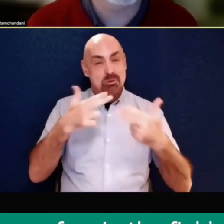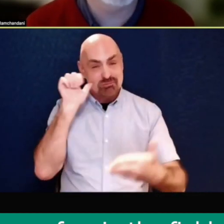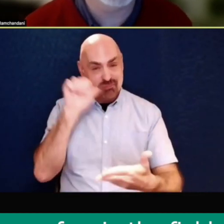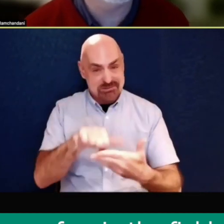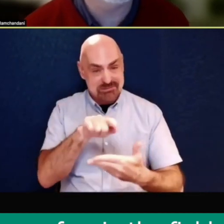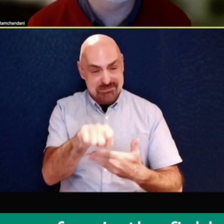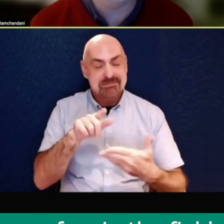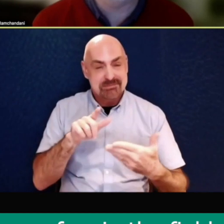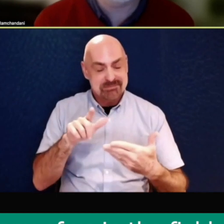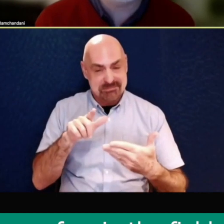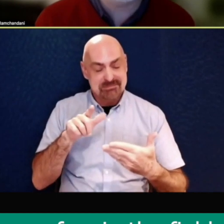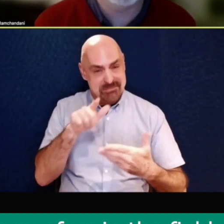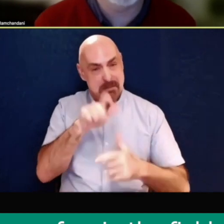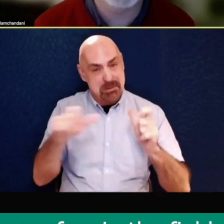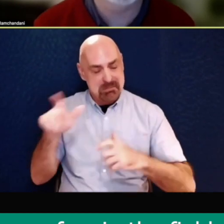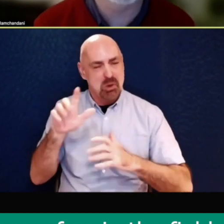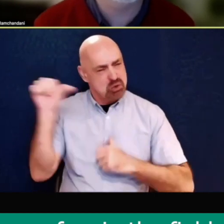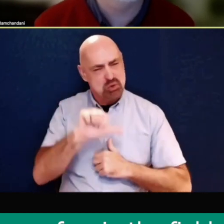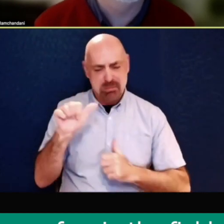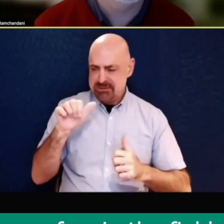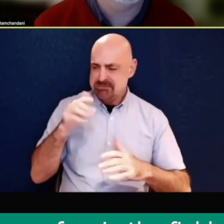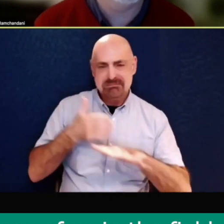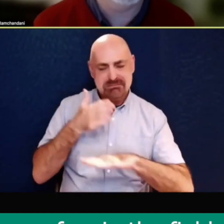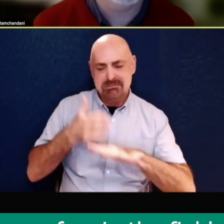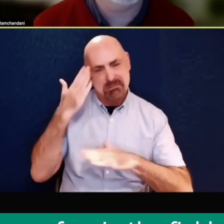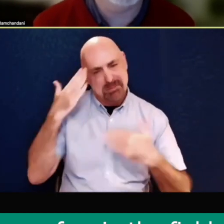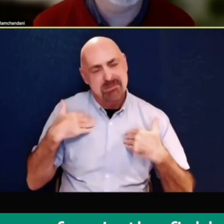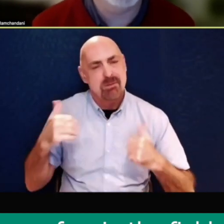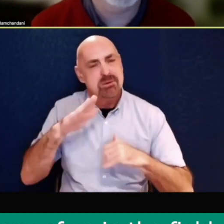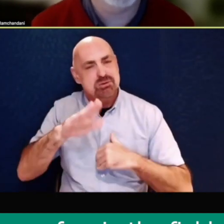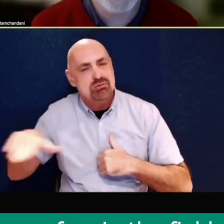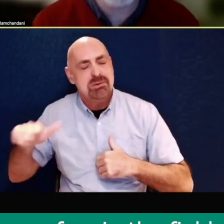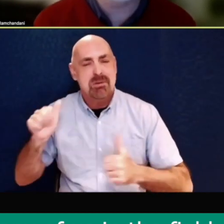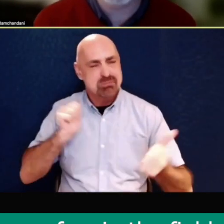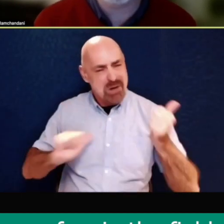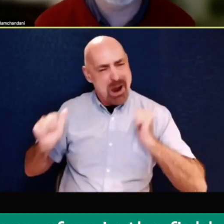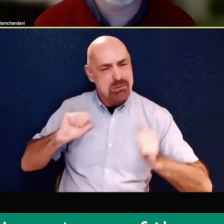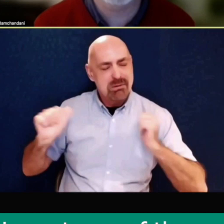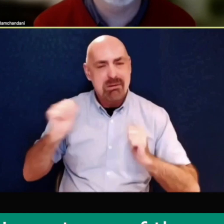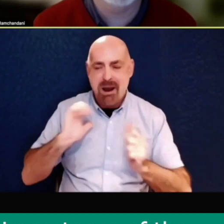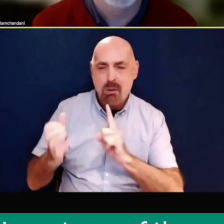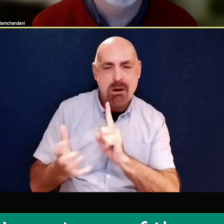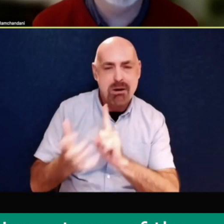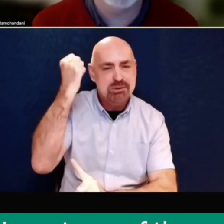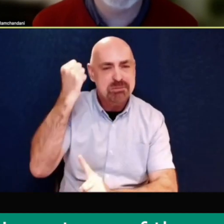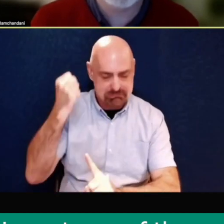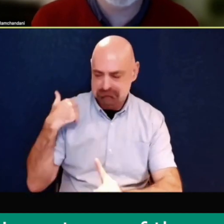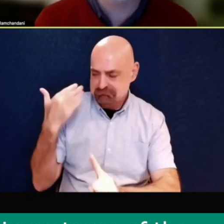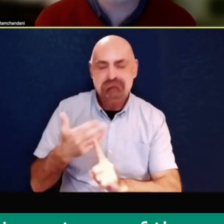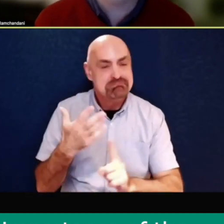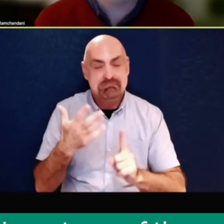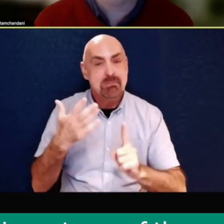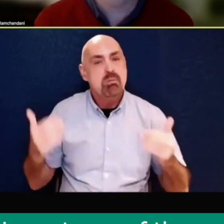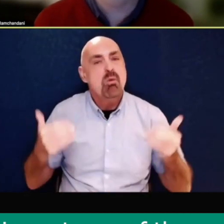any of us in the field can be proud of some of the achievements that the whole field has managed. So we've moved forward in